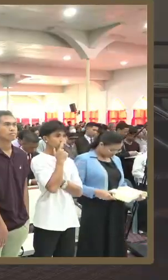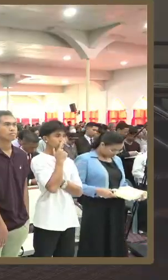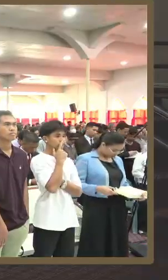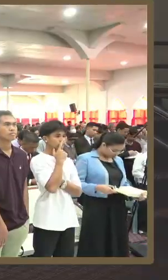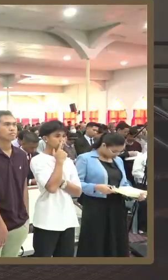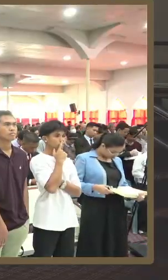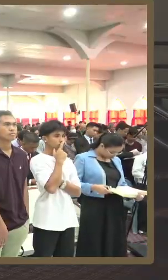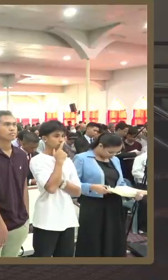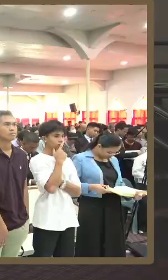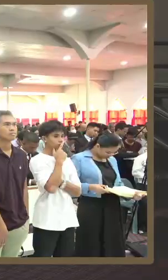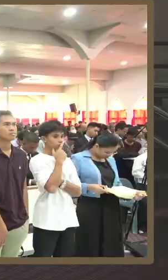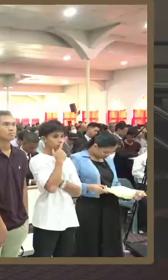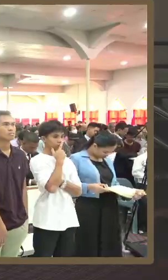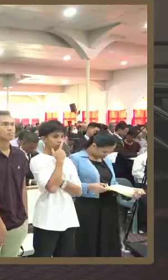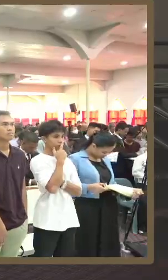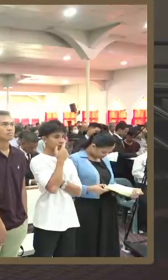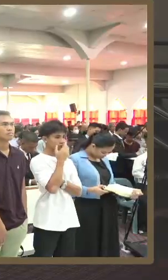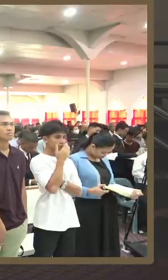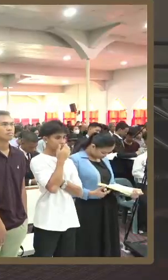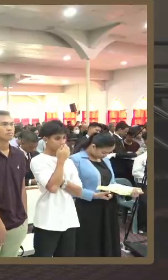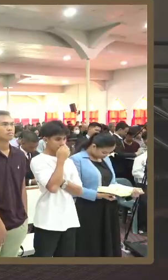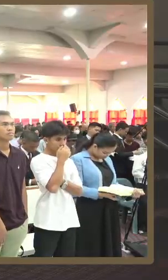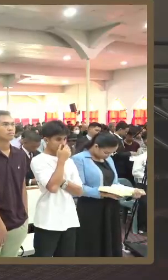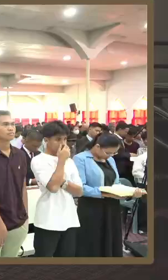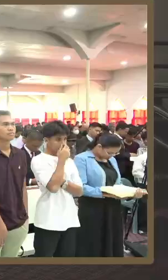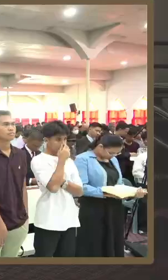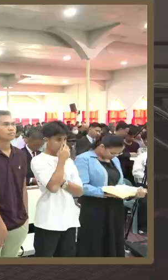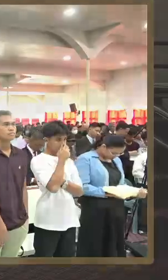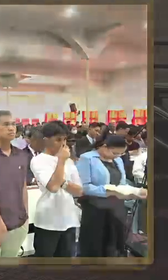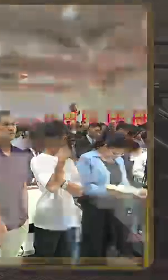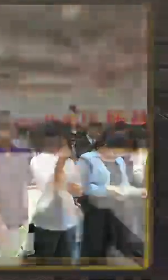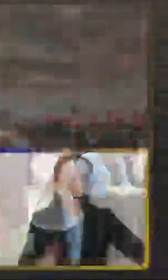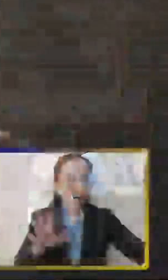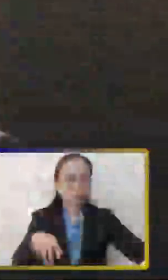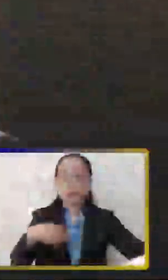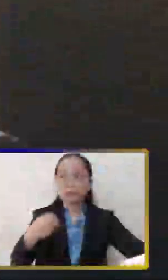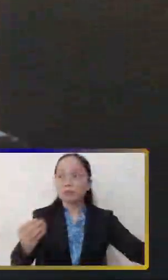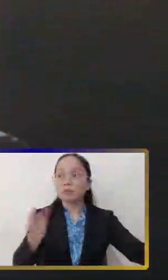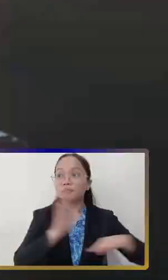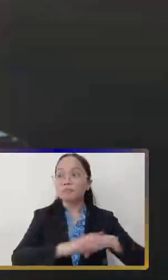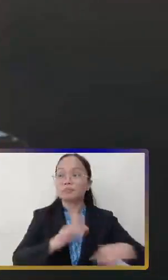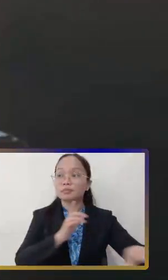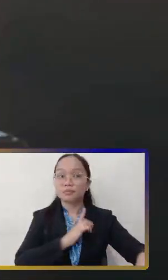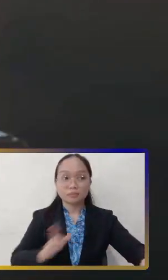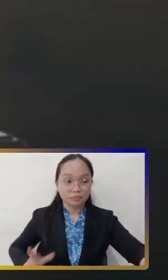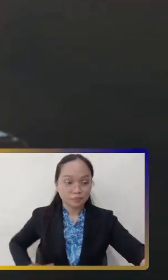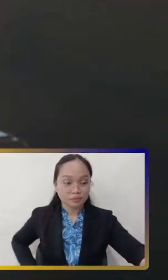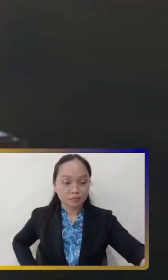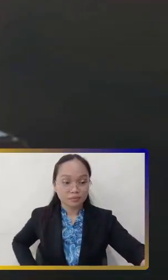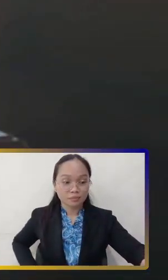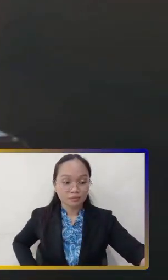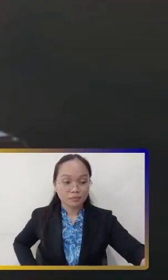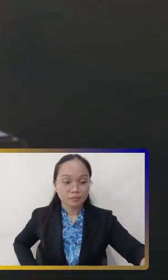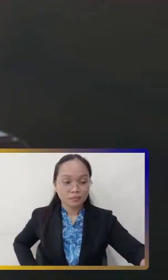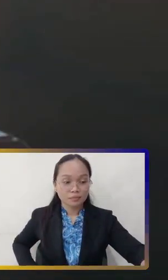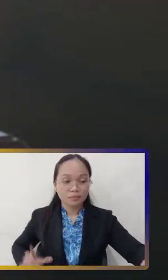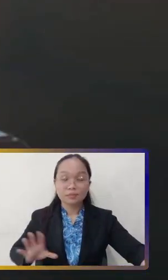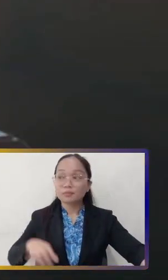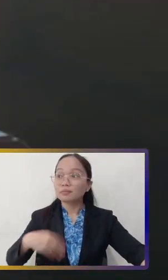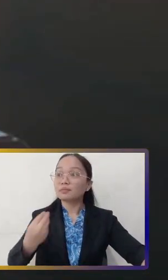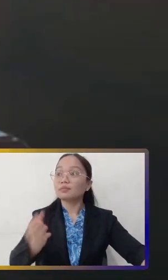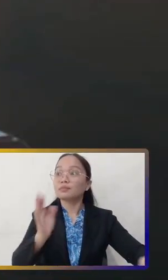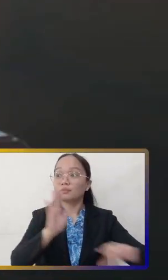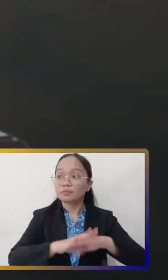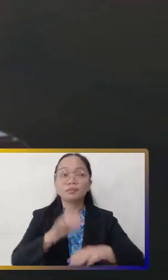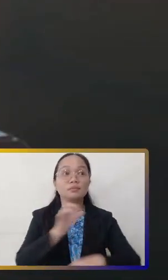In fact, in verse number 1, sabi niya, give unto the Lord, O ye. Are you with me? Give unto the